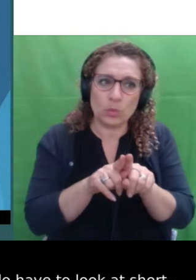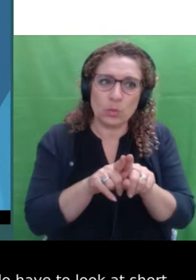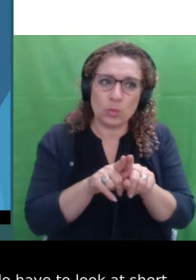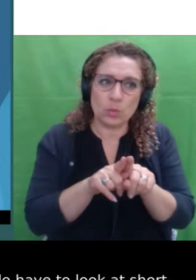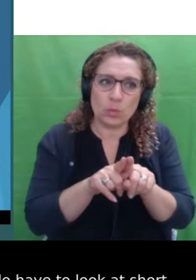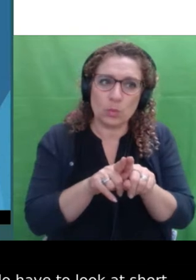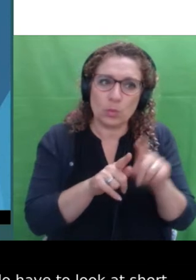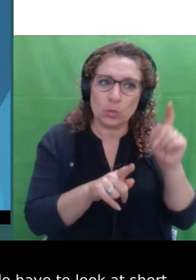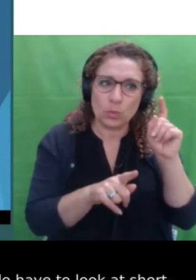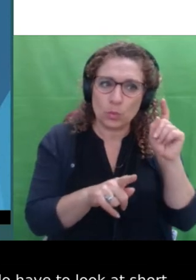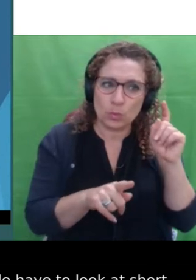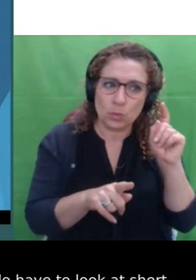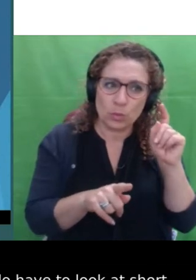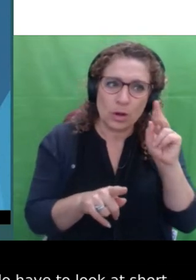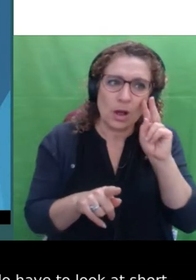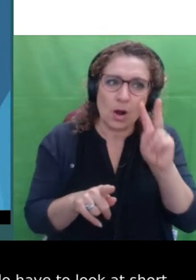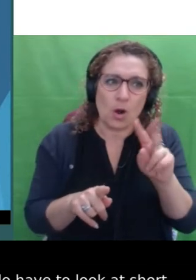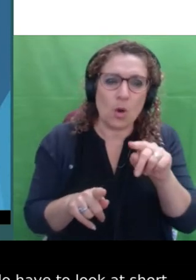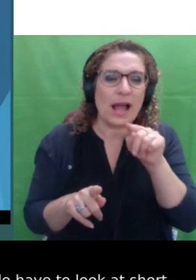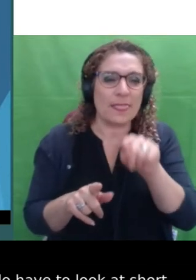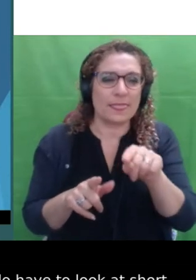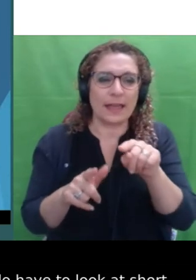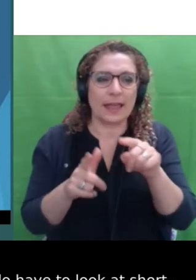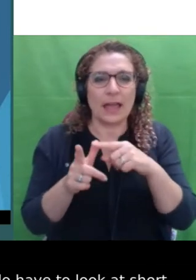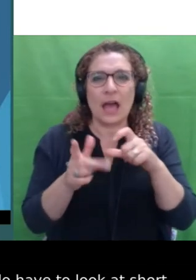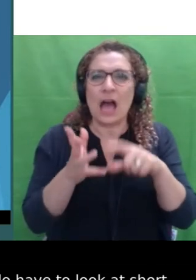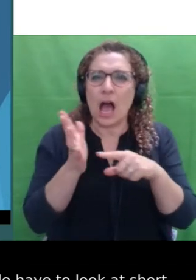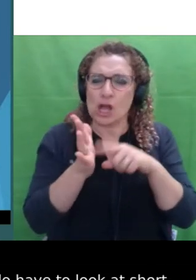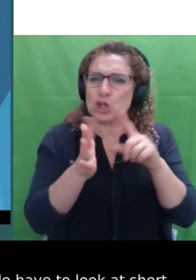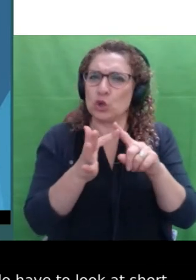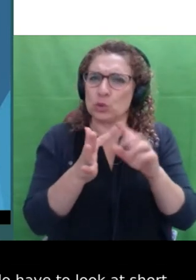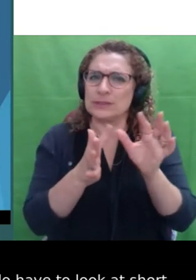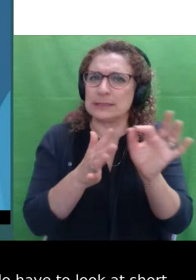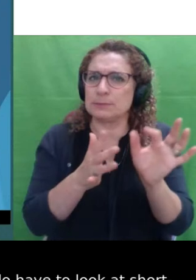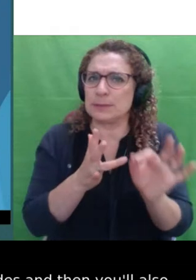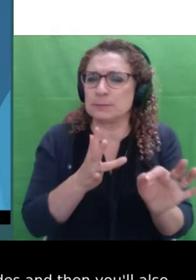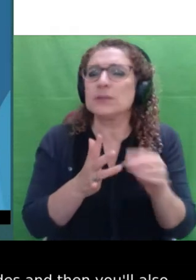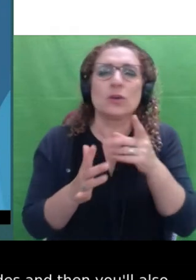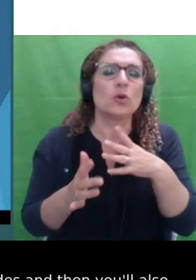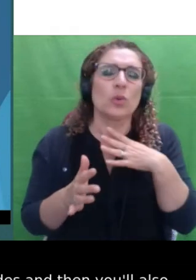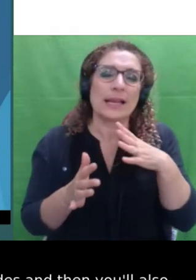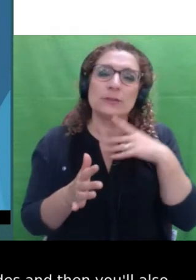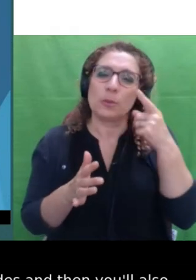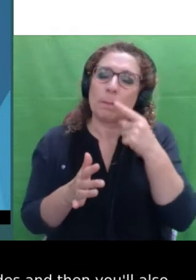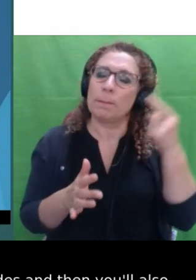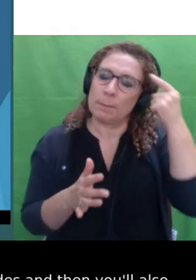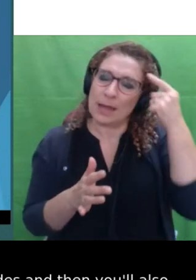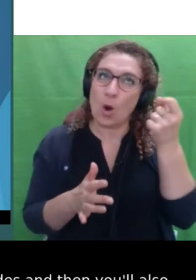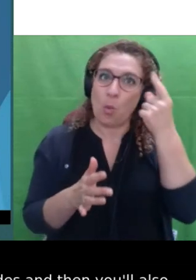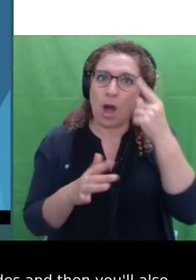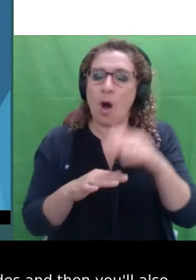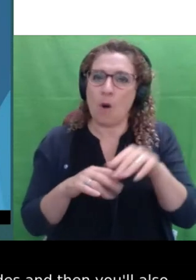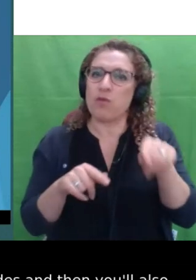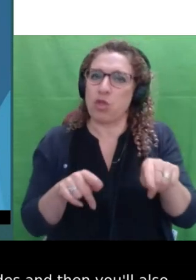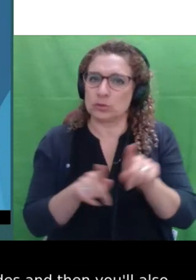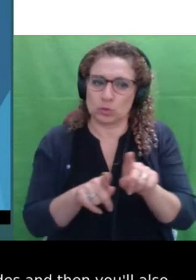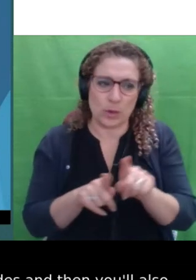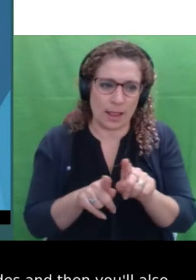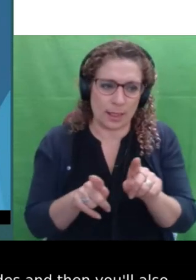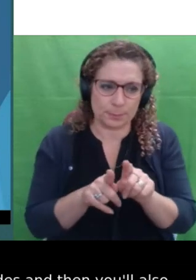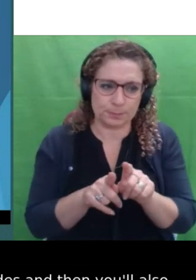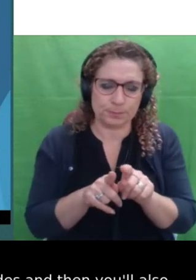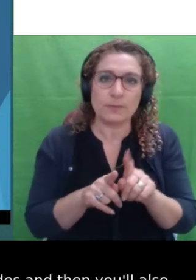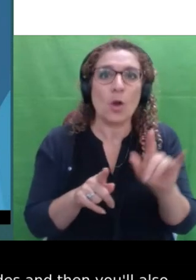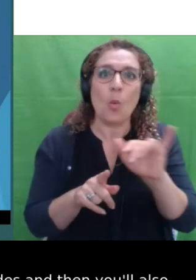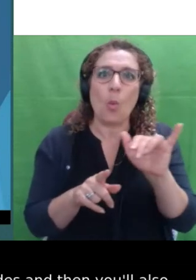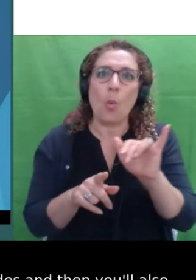the the acute symptoms so you you know you've got to um be aware of acute symptoms as well and life-threatening